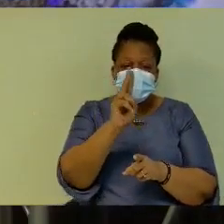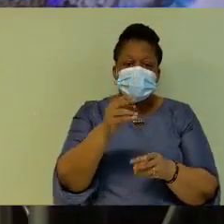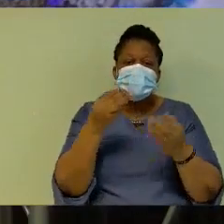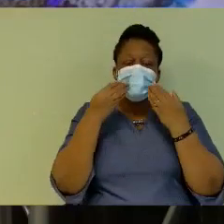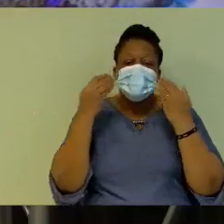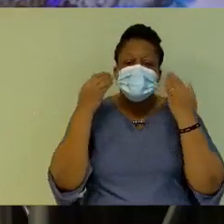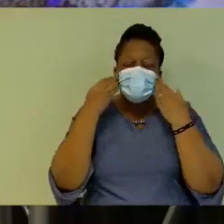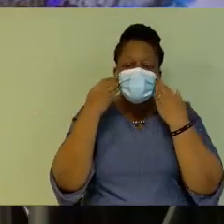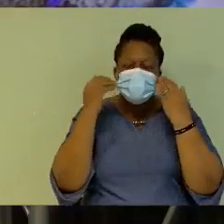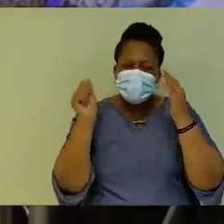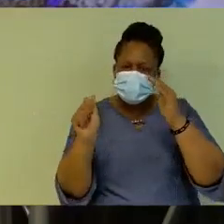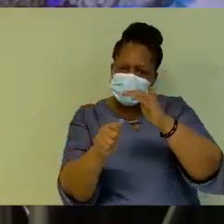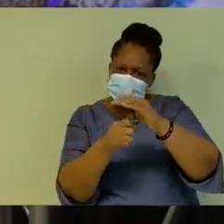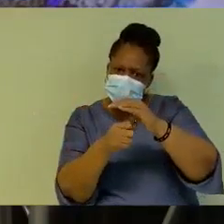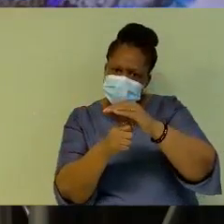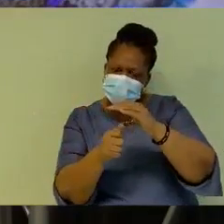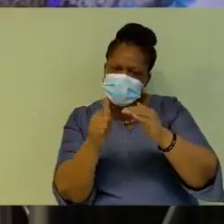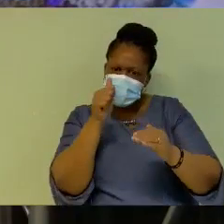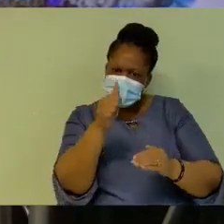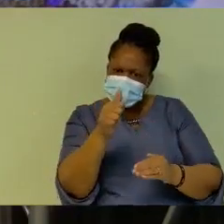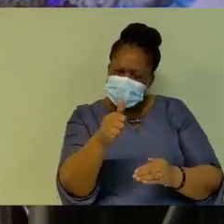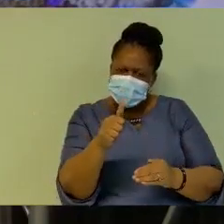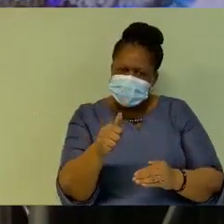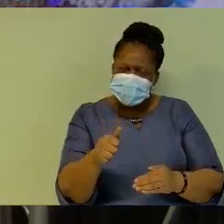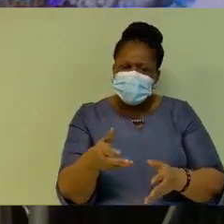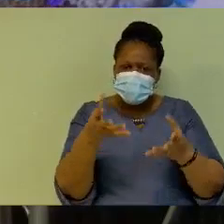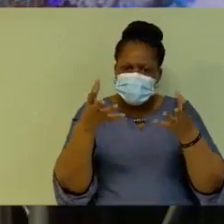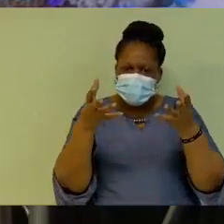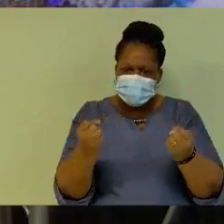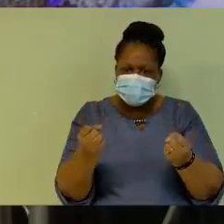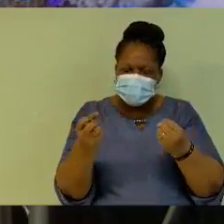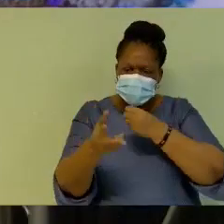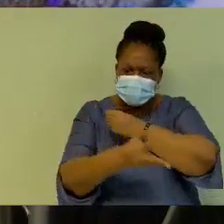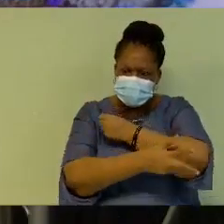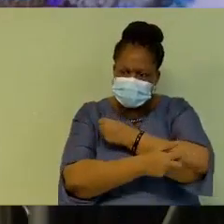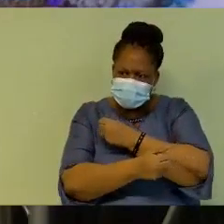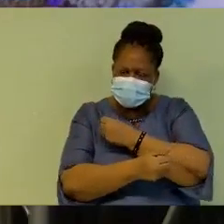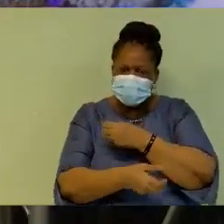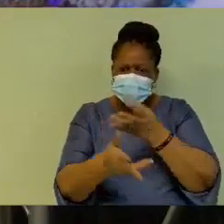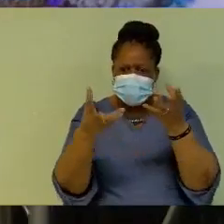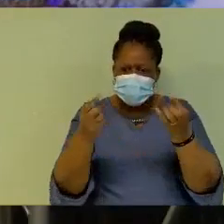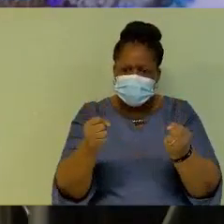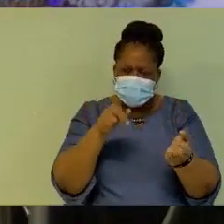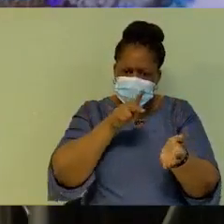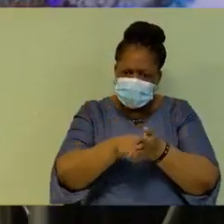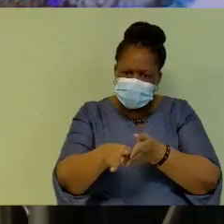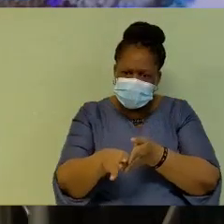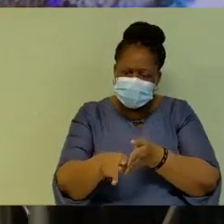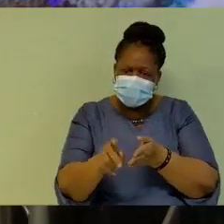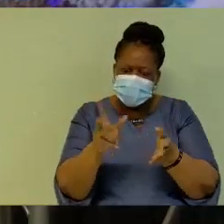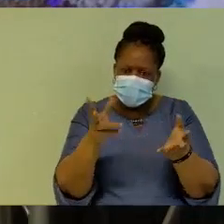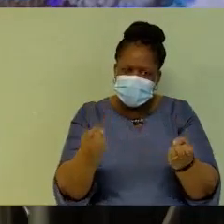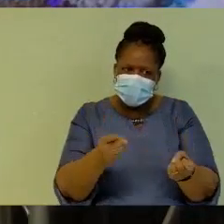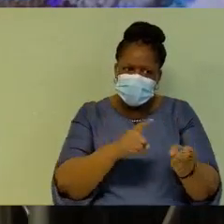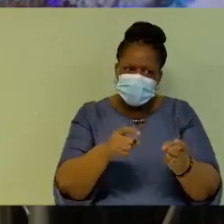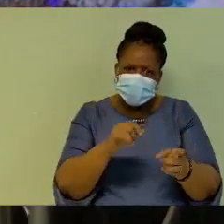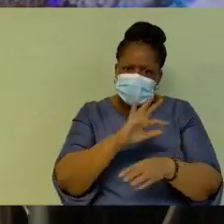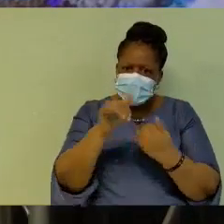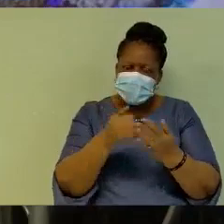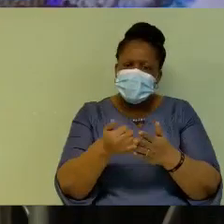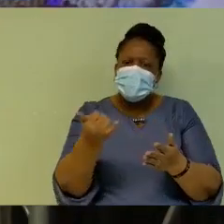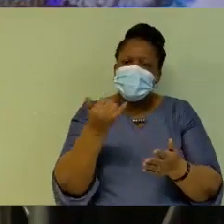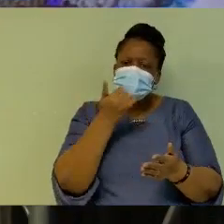your identity, to commit criminal acts, that is what we are trying to prevent. And we are trying to, we are discouraging persons from